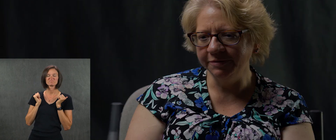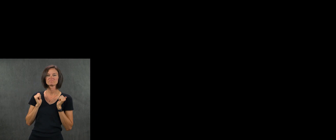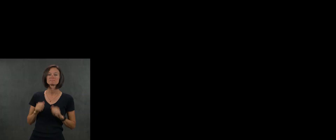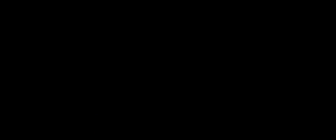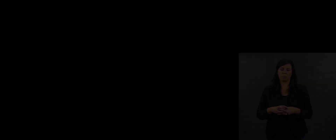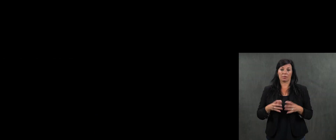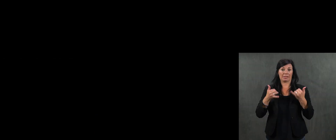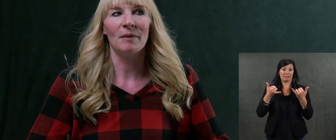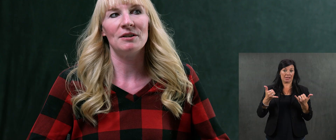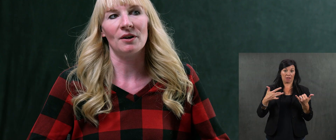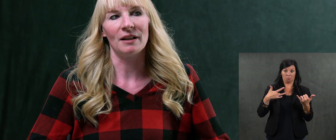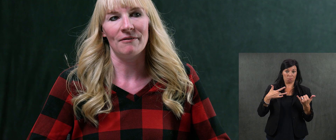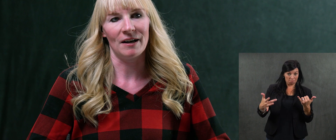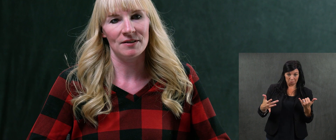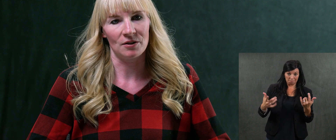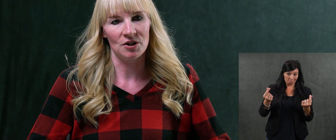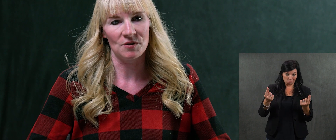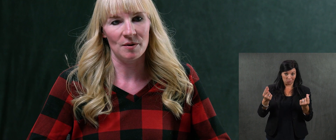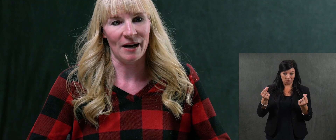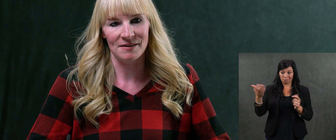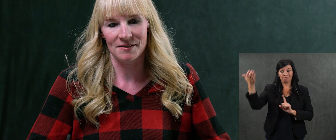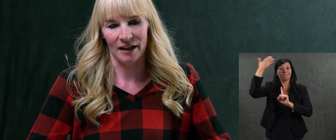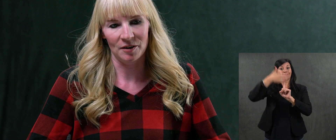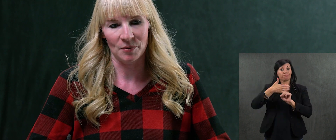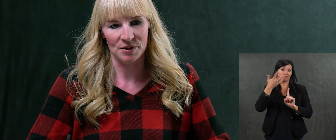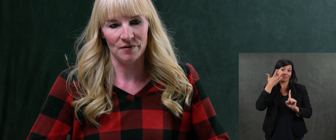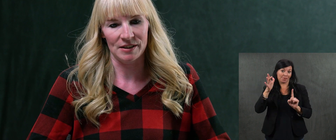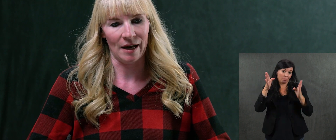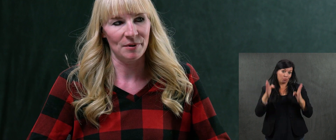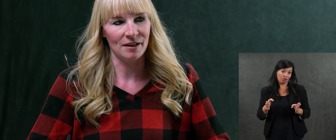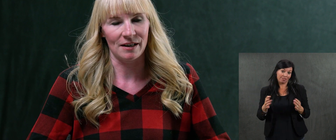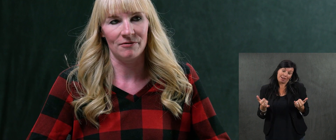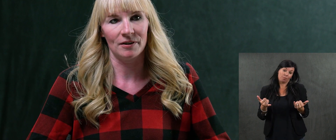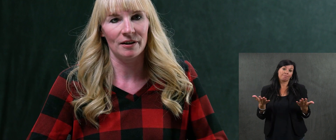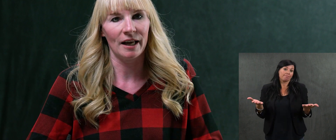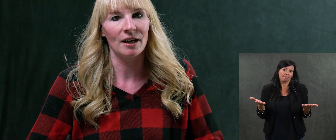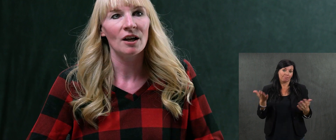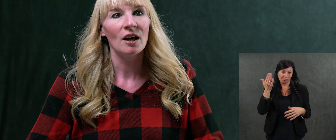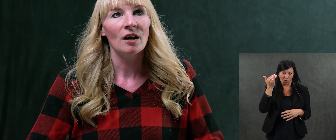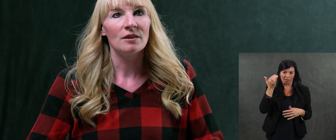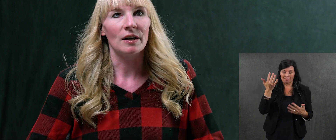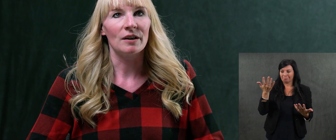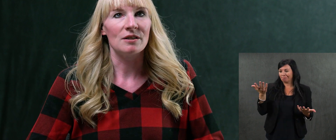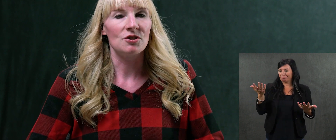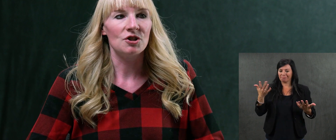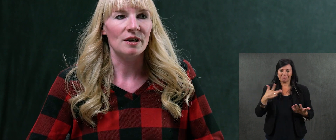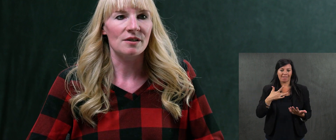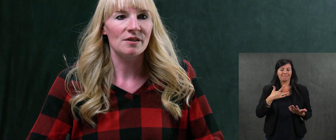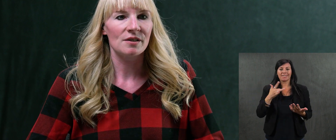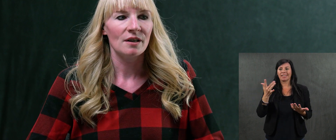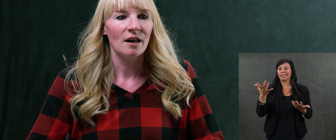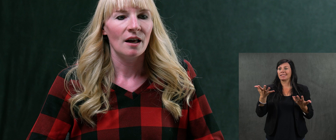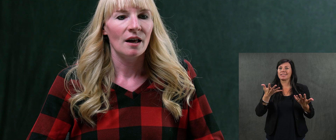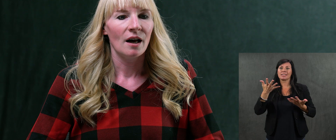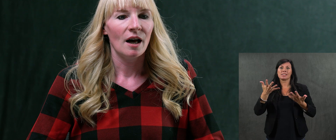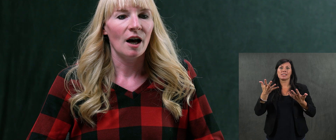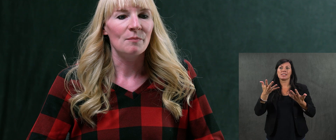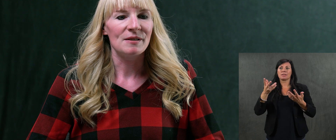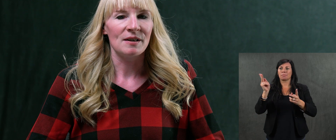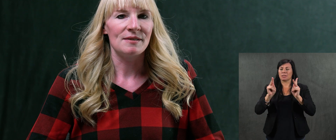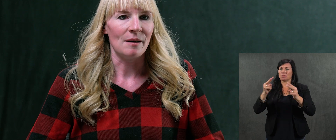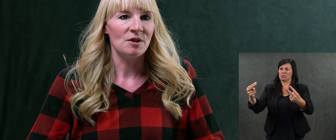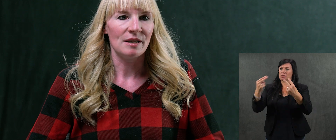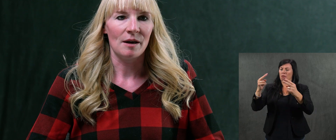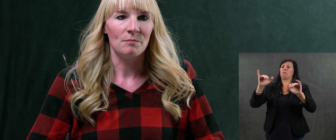myself. Robin. In my adult life, I still choose to pass as sighted most of the time because I feel like there is just